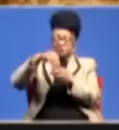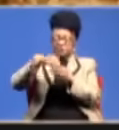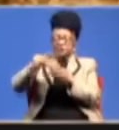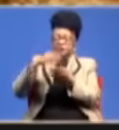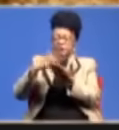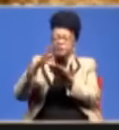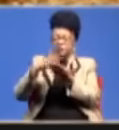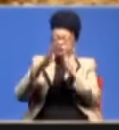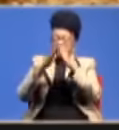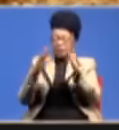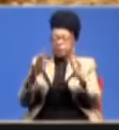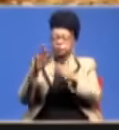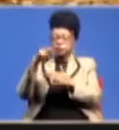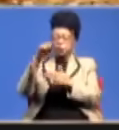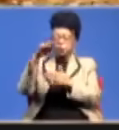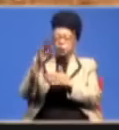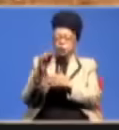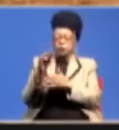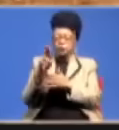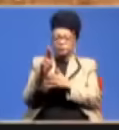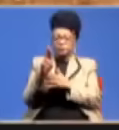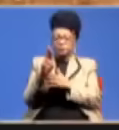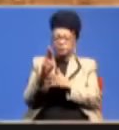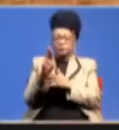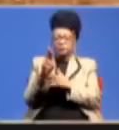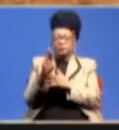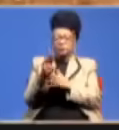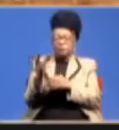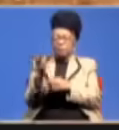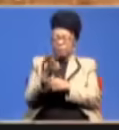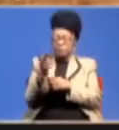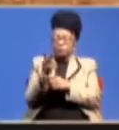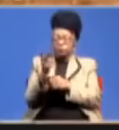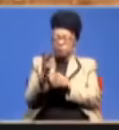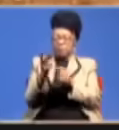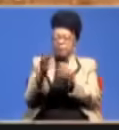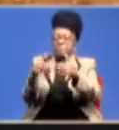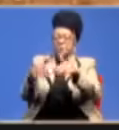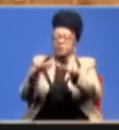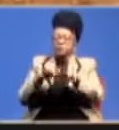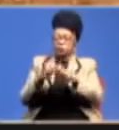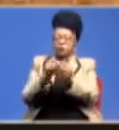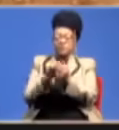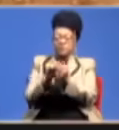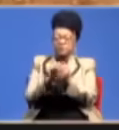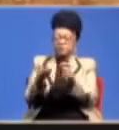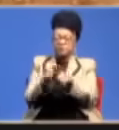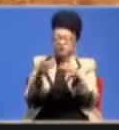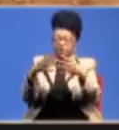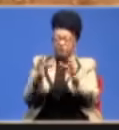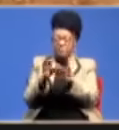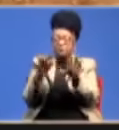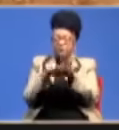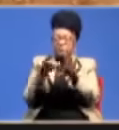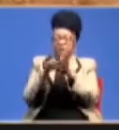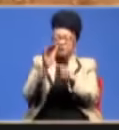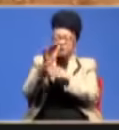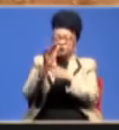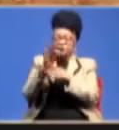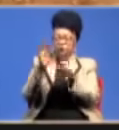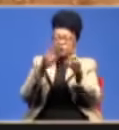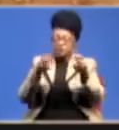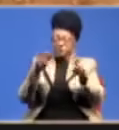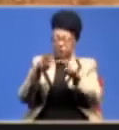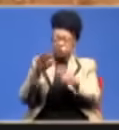in Ngoru area in Mukuroini. The two will be buried on Friday, even as family members are calling for speedy